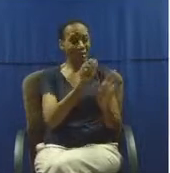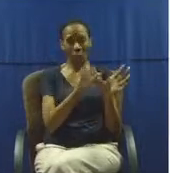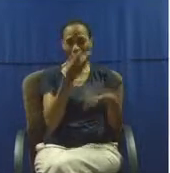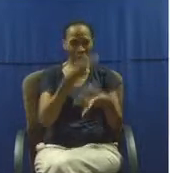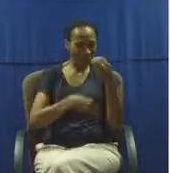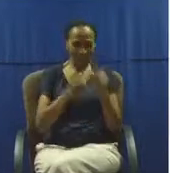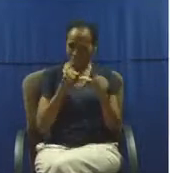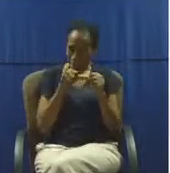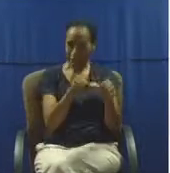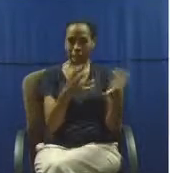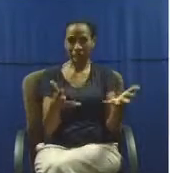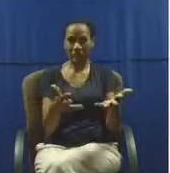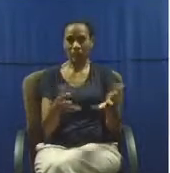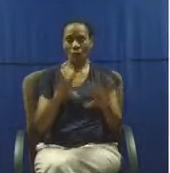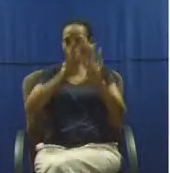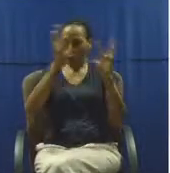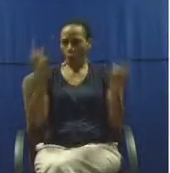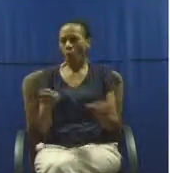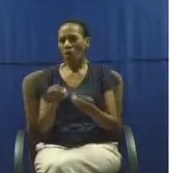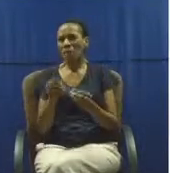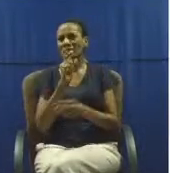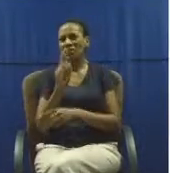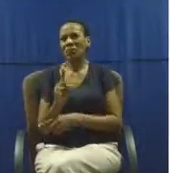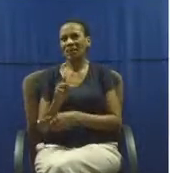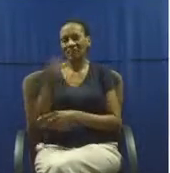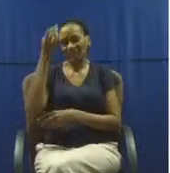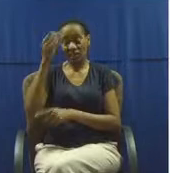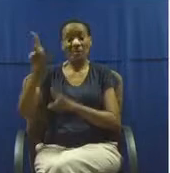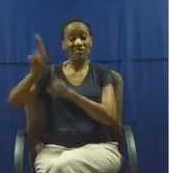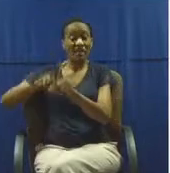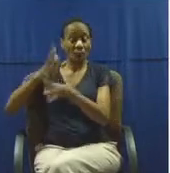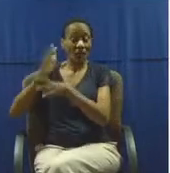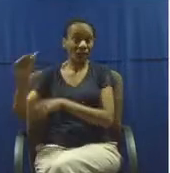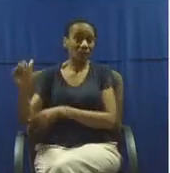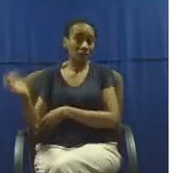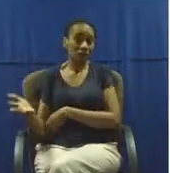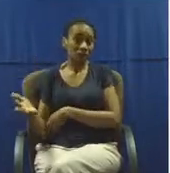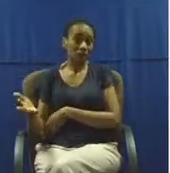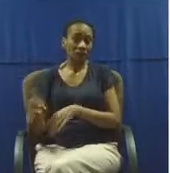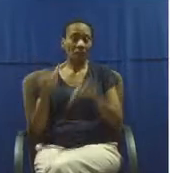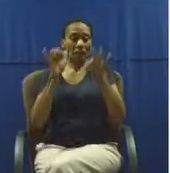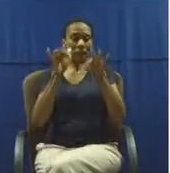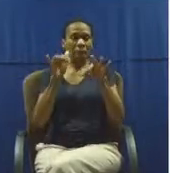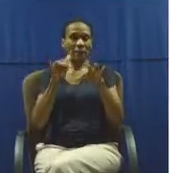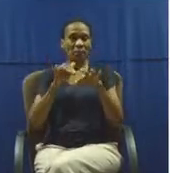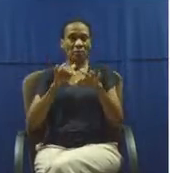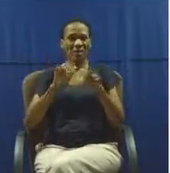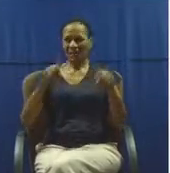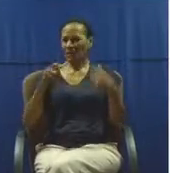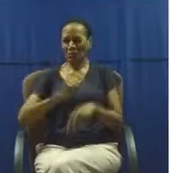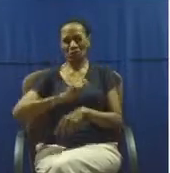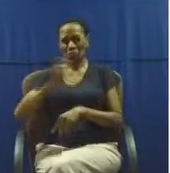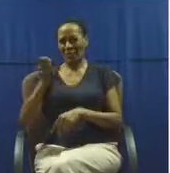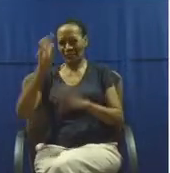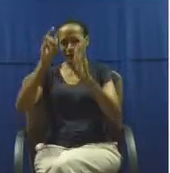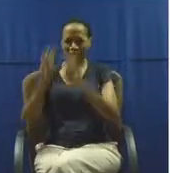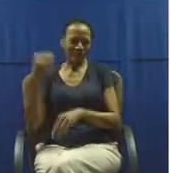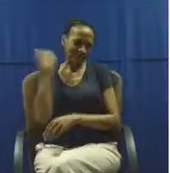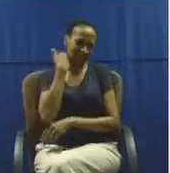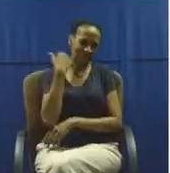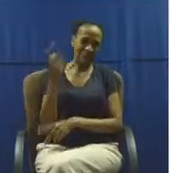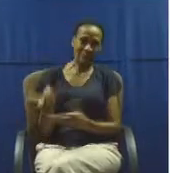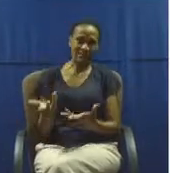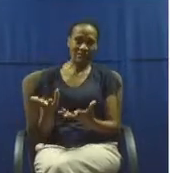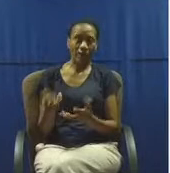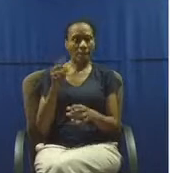corruption, all to make up for government's lack of accountability. People are not paying for more expensive electricity,